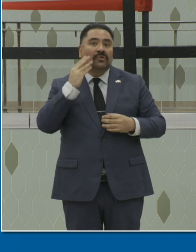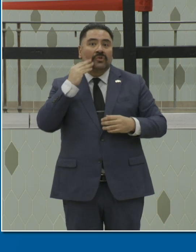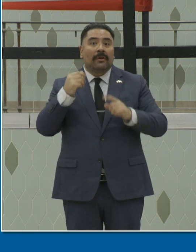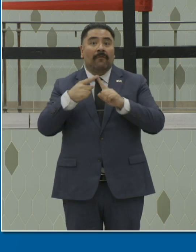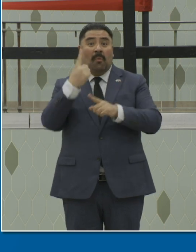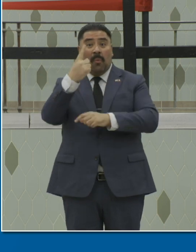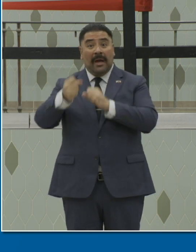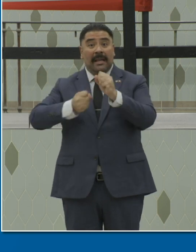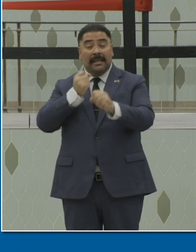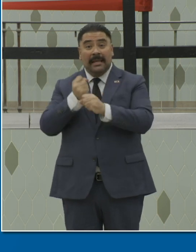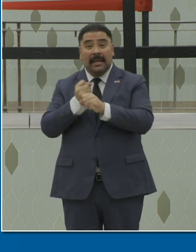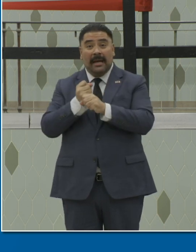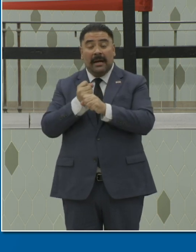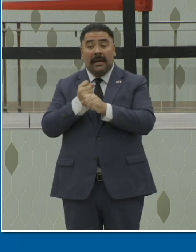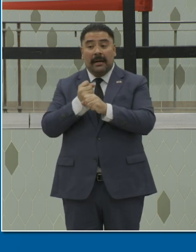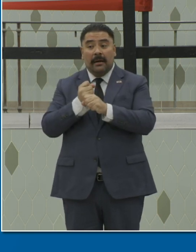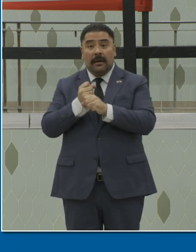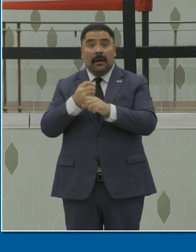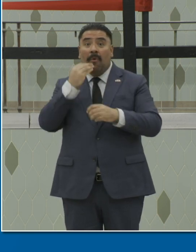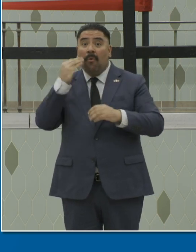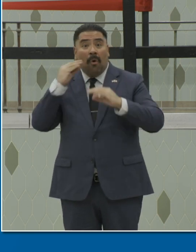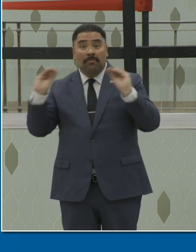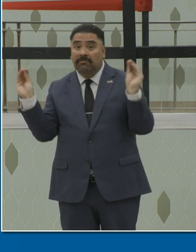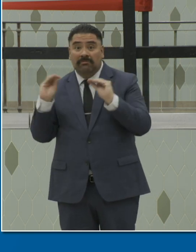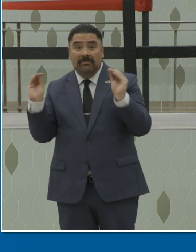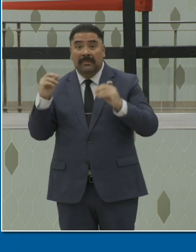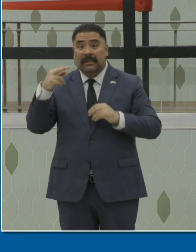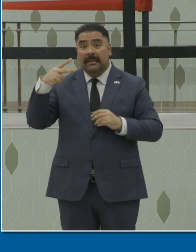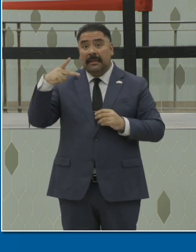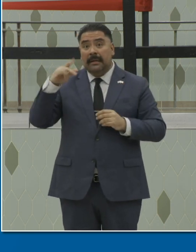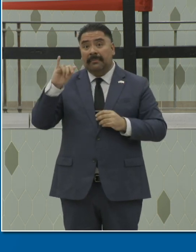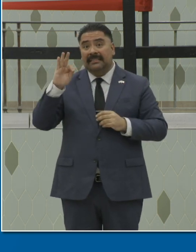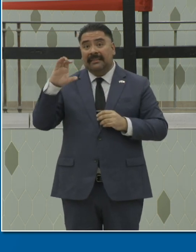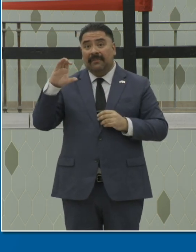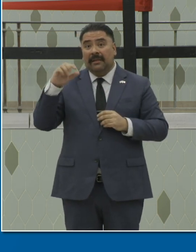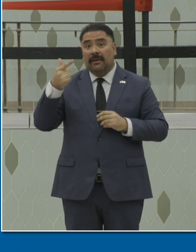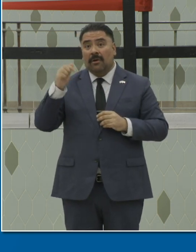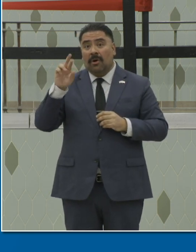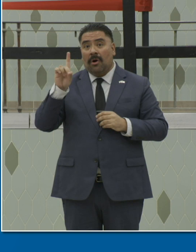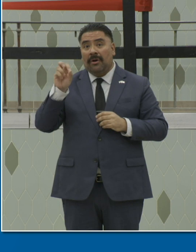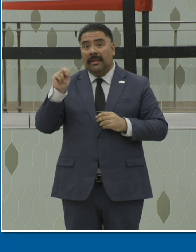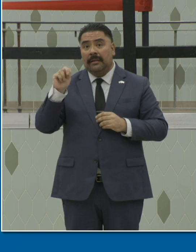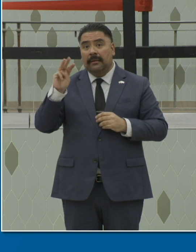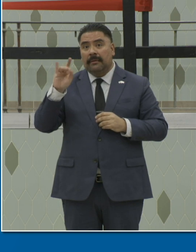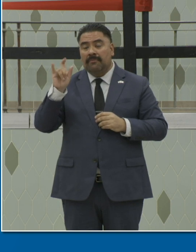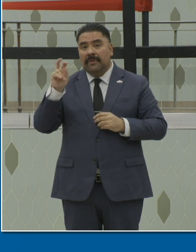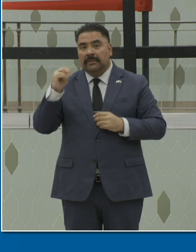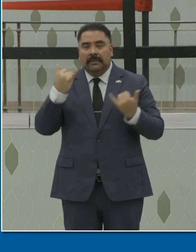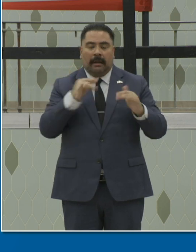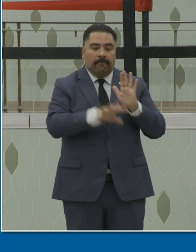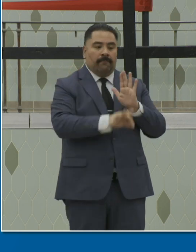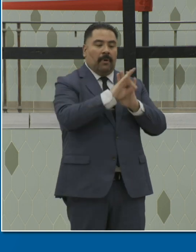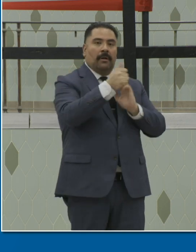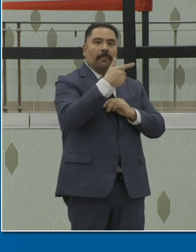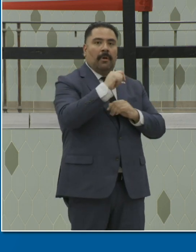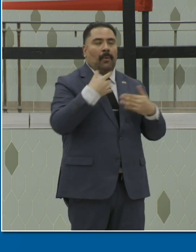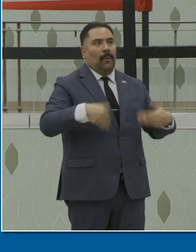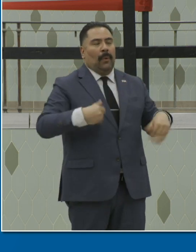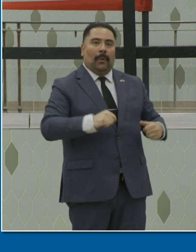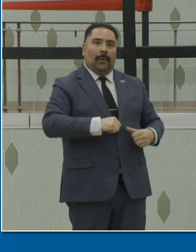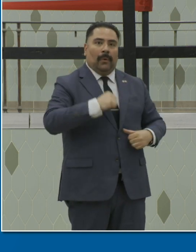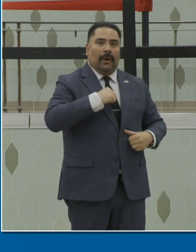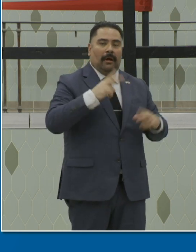from spending a year being homeless at Pacific Garden Mission to finding an apartment that he is proud to call